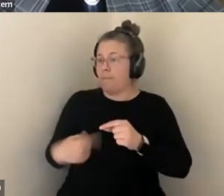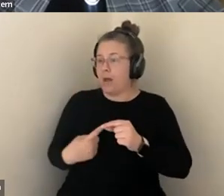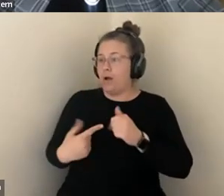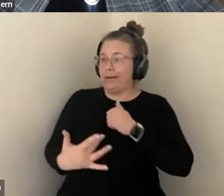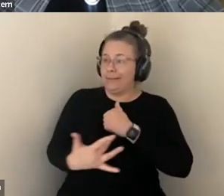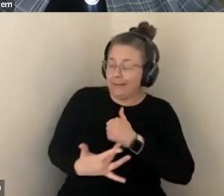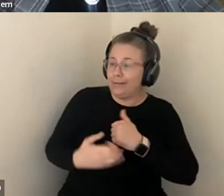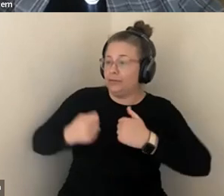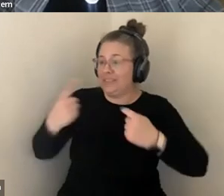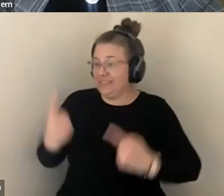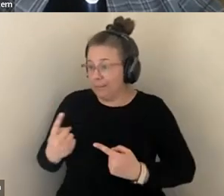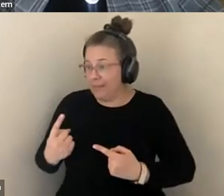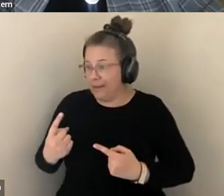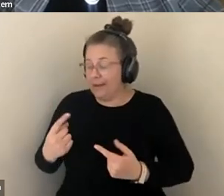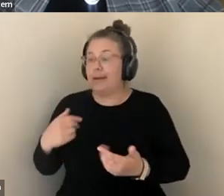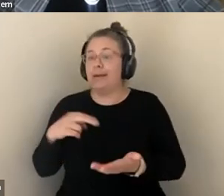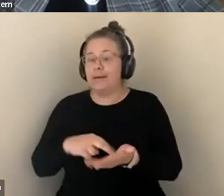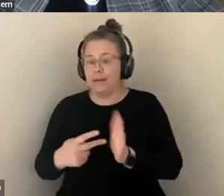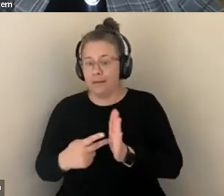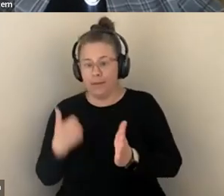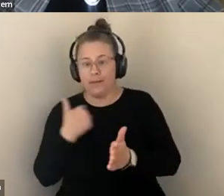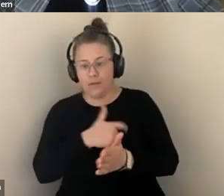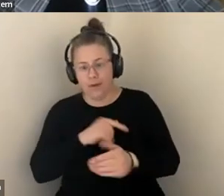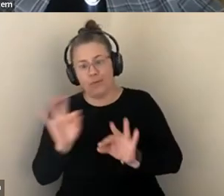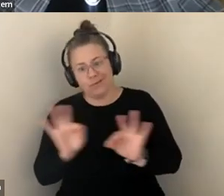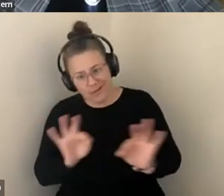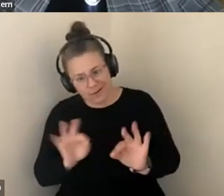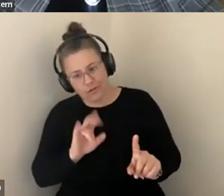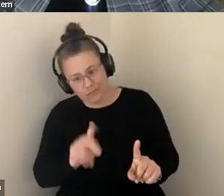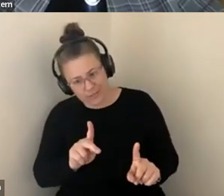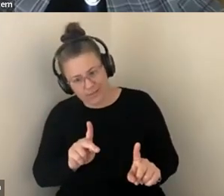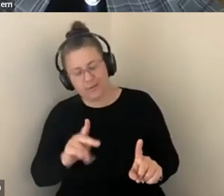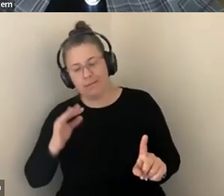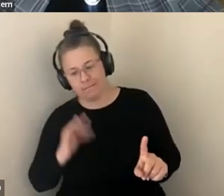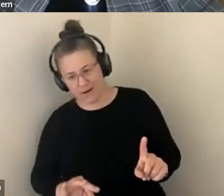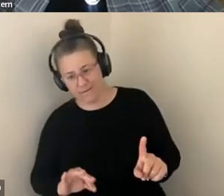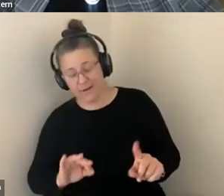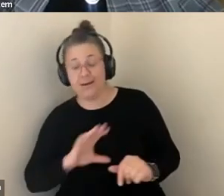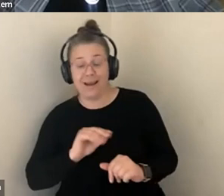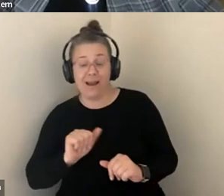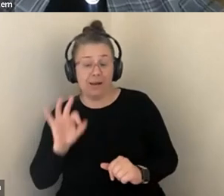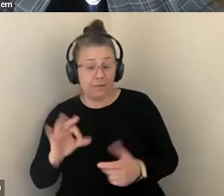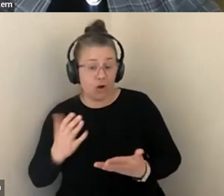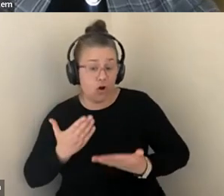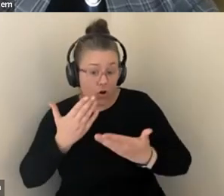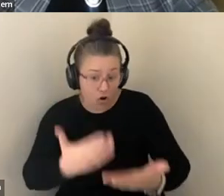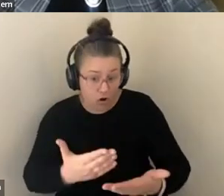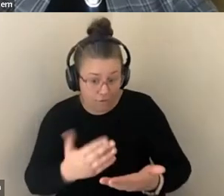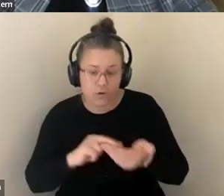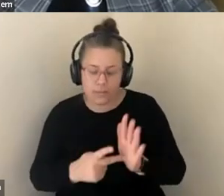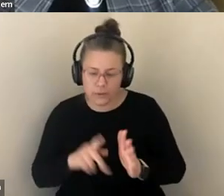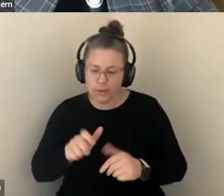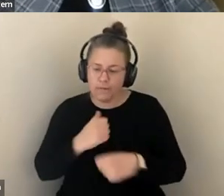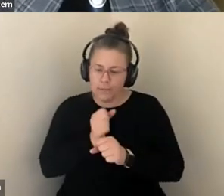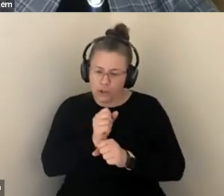to patients, we have to be sure we're not doing more harm than good, as always, as in any other medical intervention. And I think